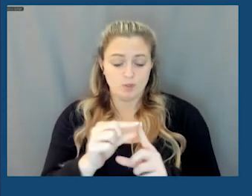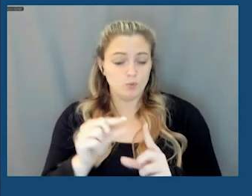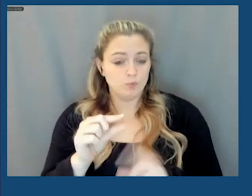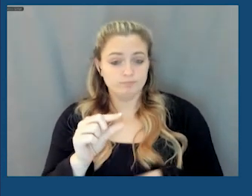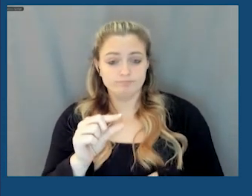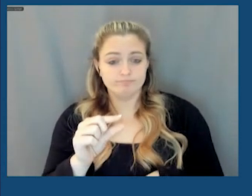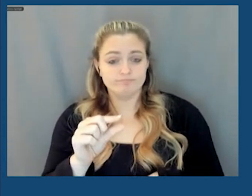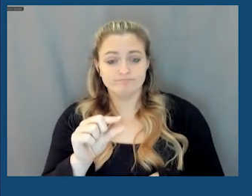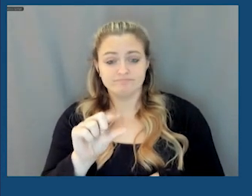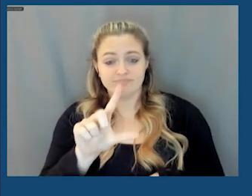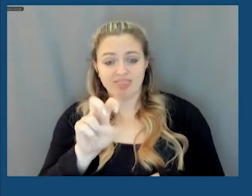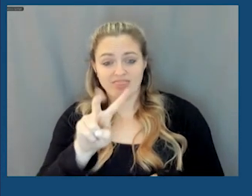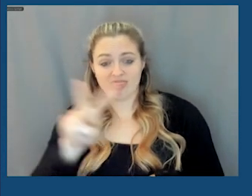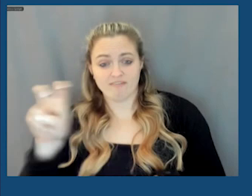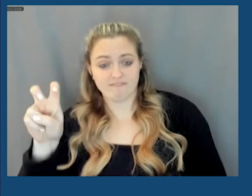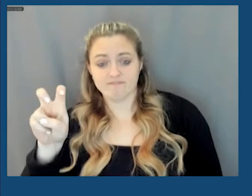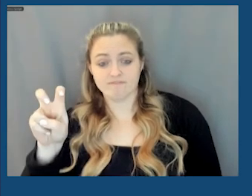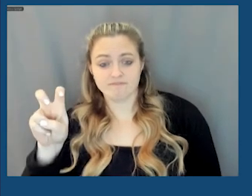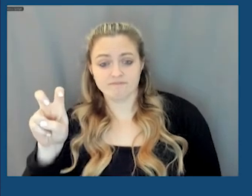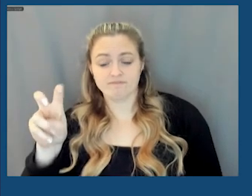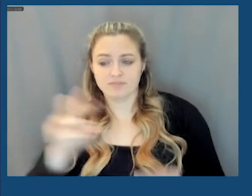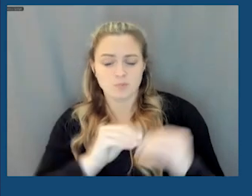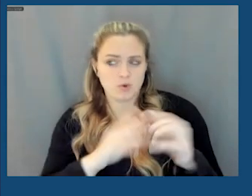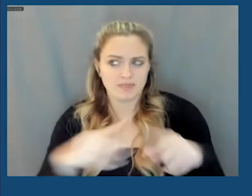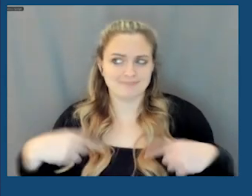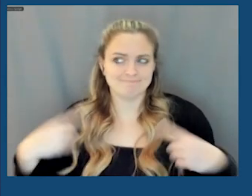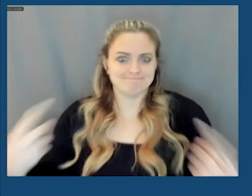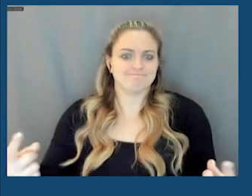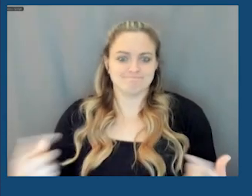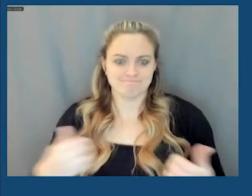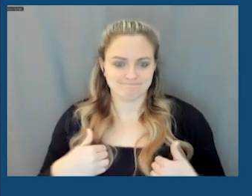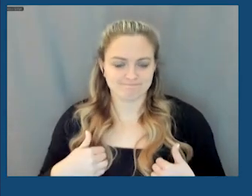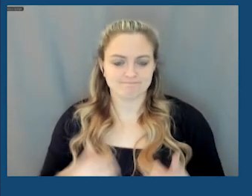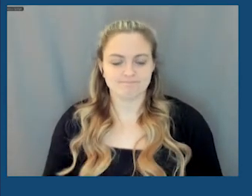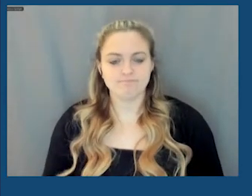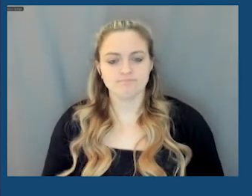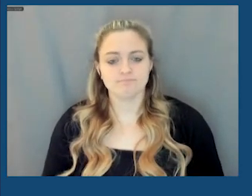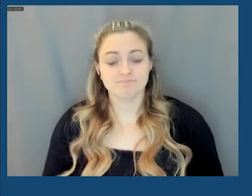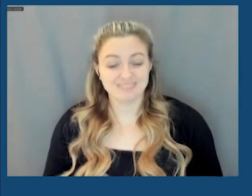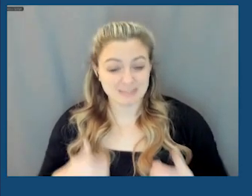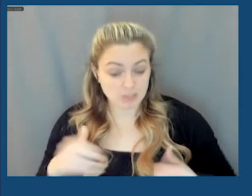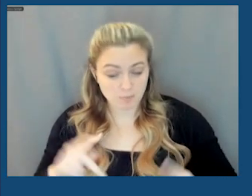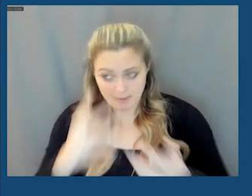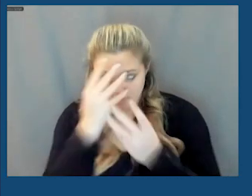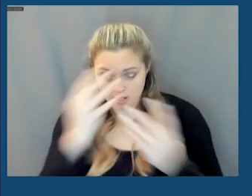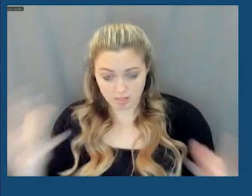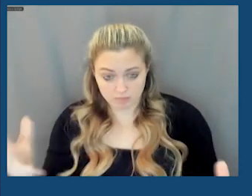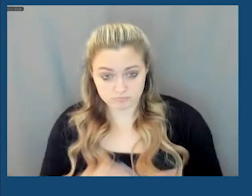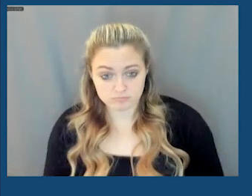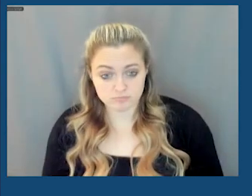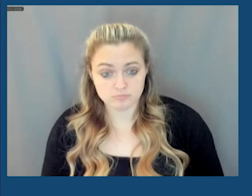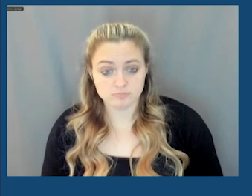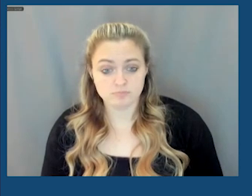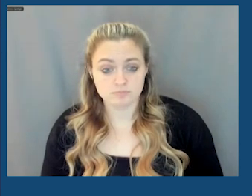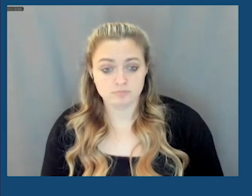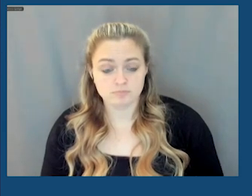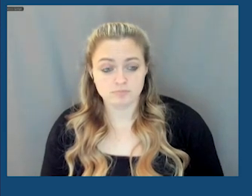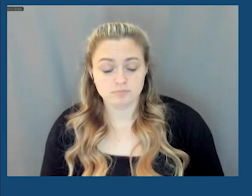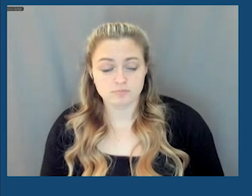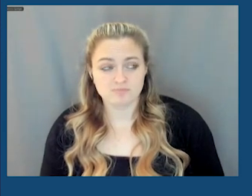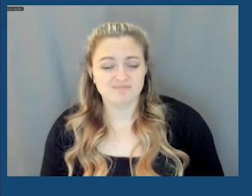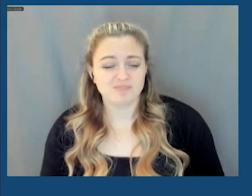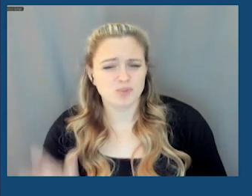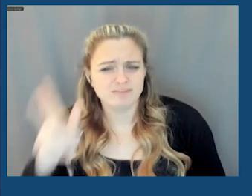more places than it has been in our state, and let young people know that what they may be hearing